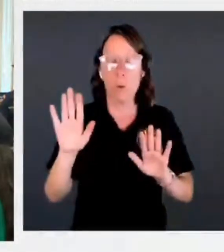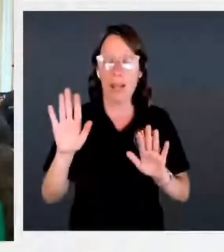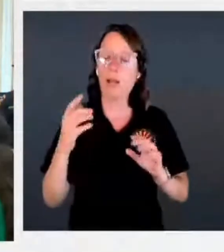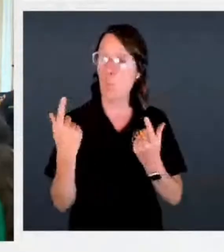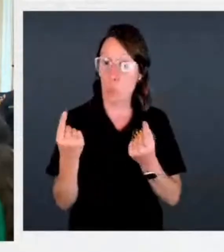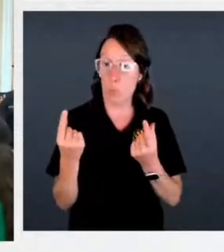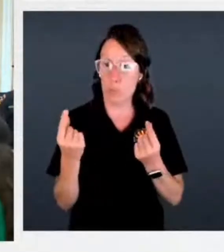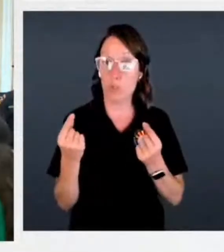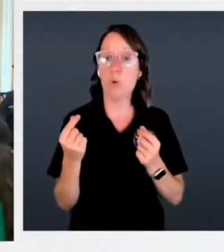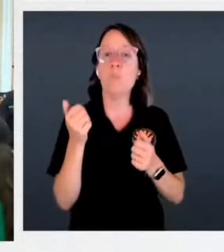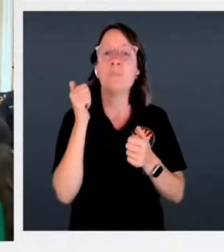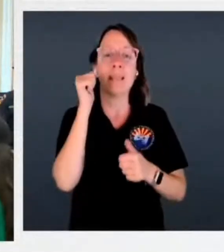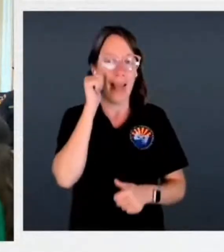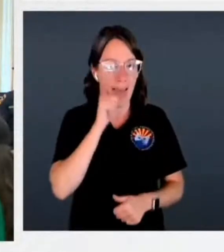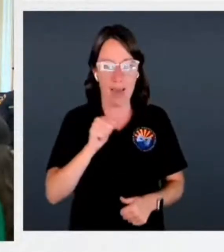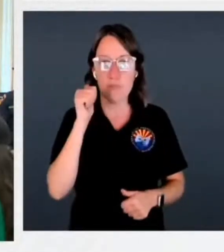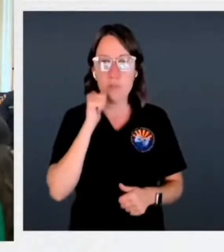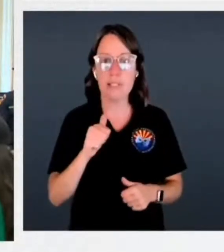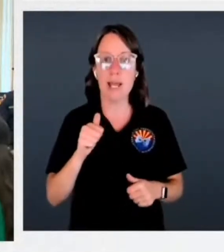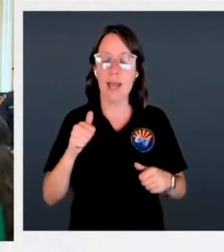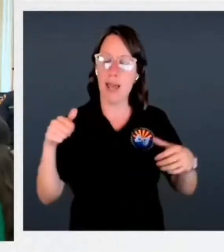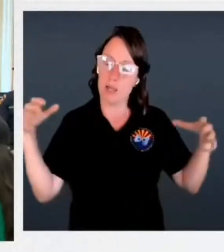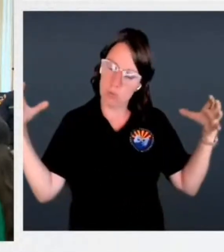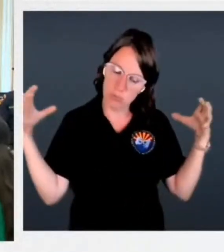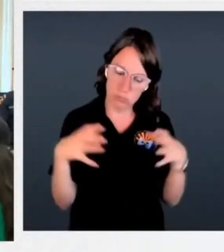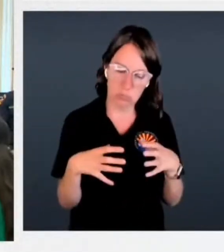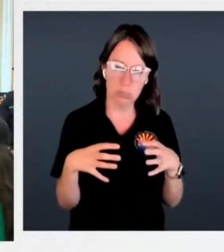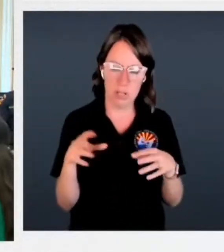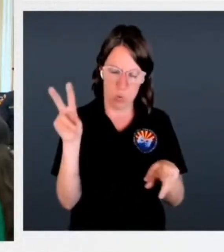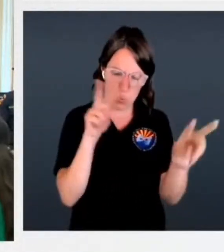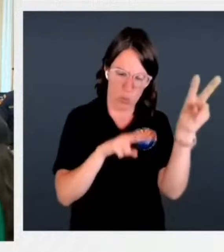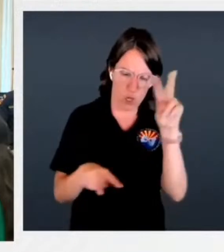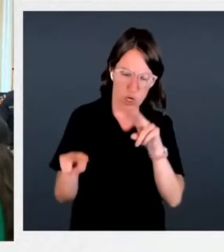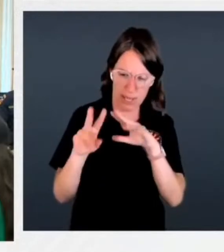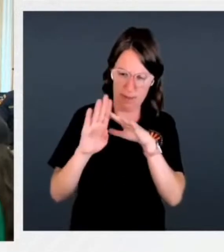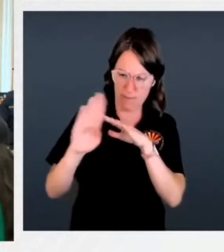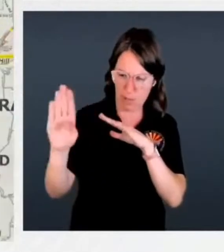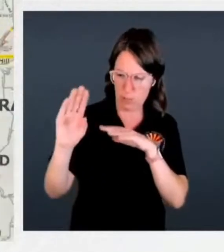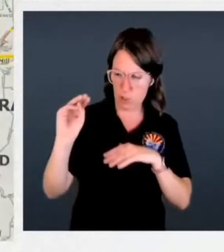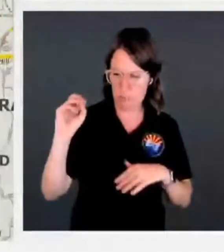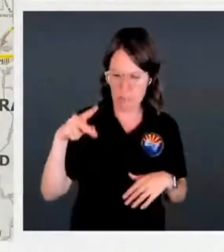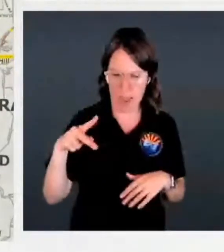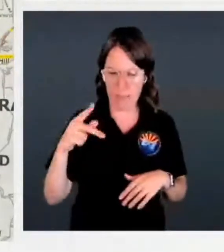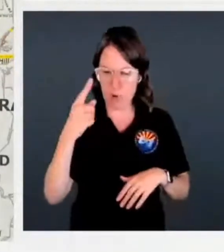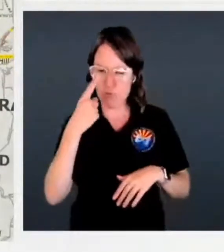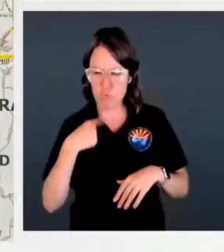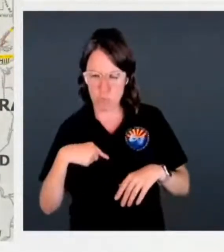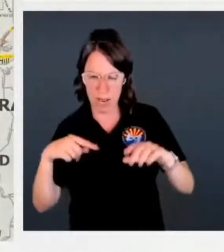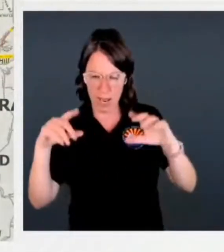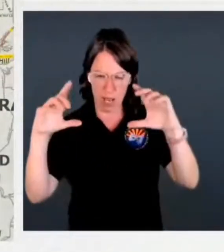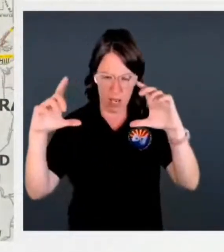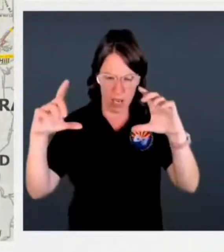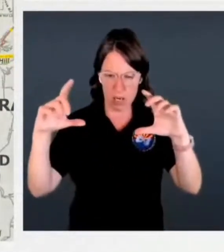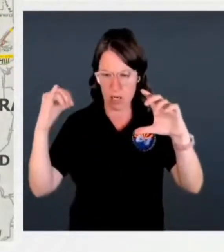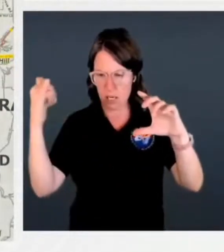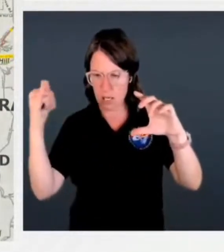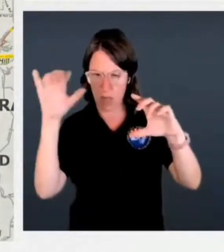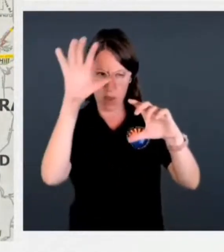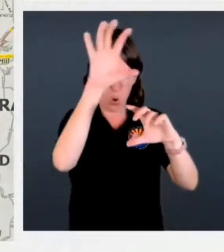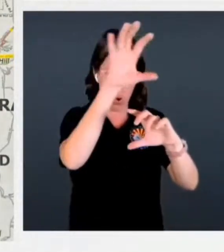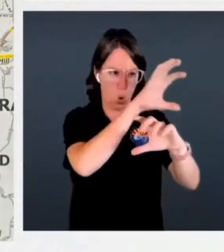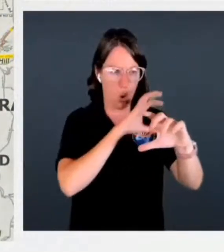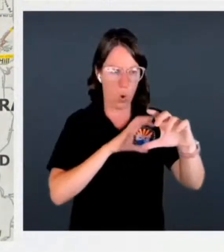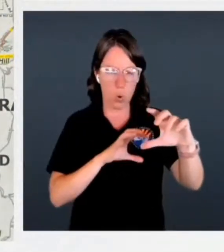the map, the one that has red and yellow on it, to determine if we can downgrade or if we can split. So those decisions are